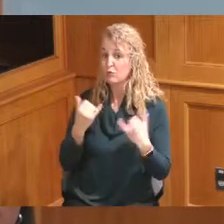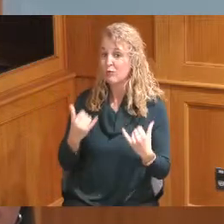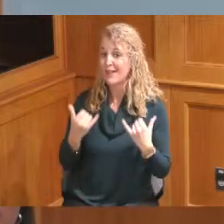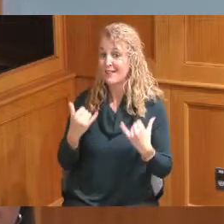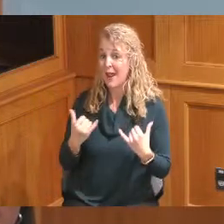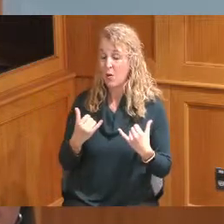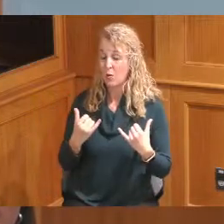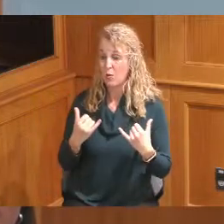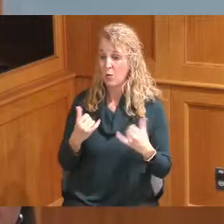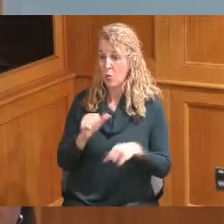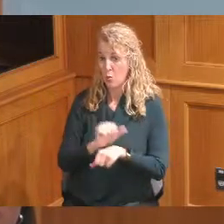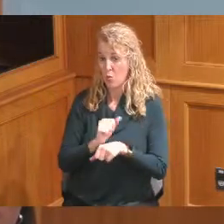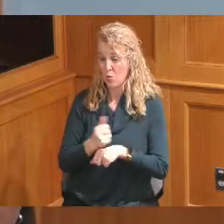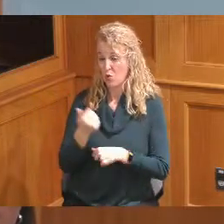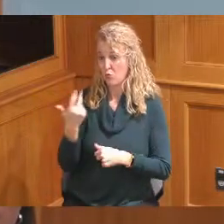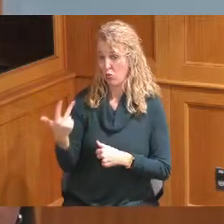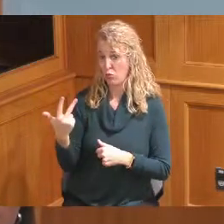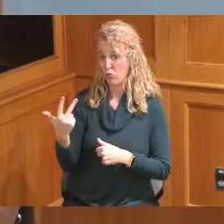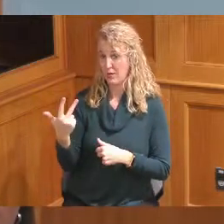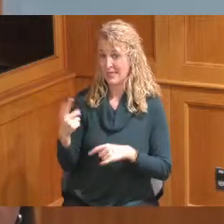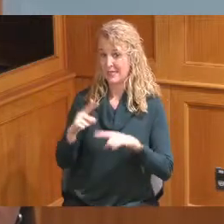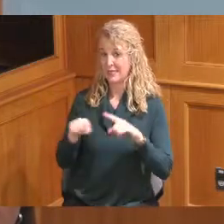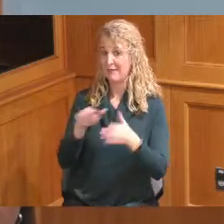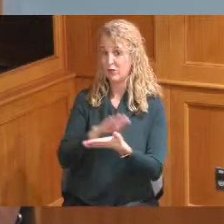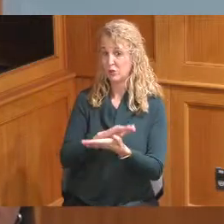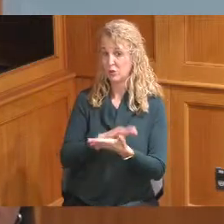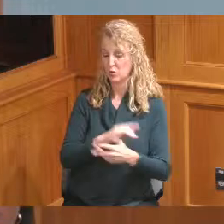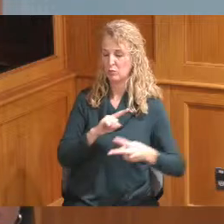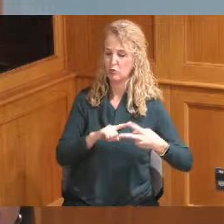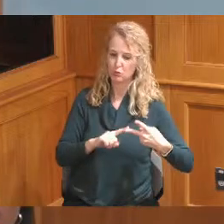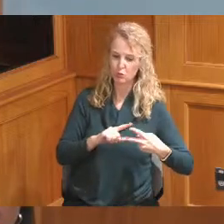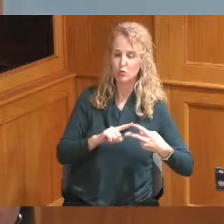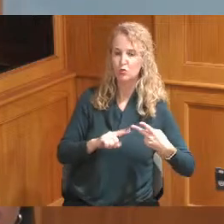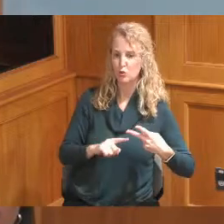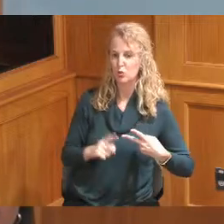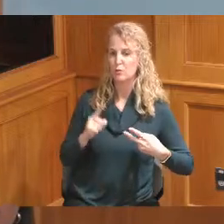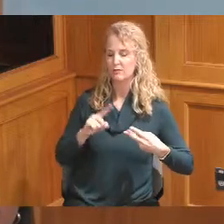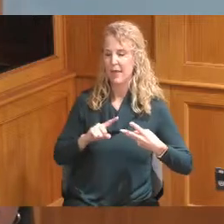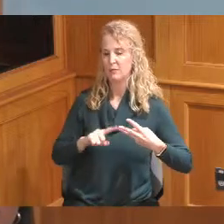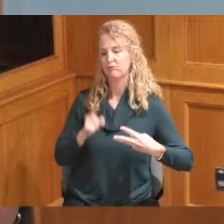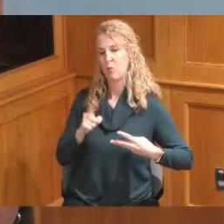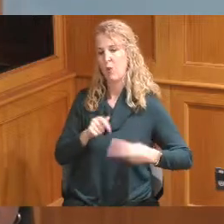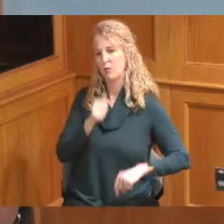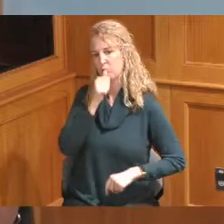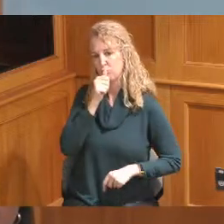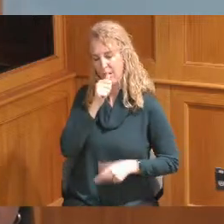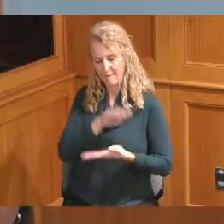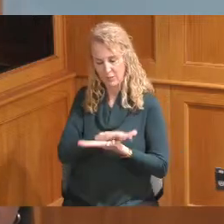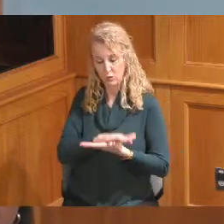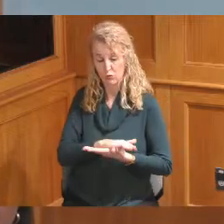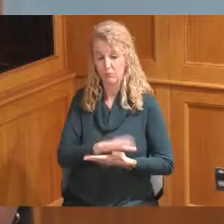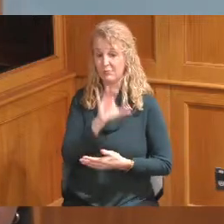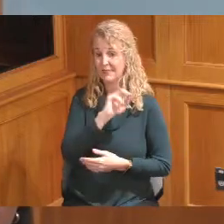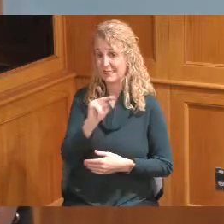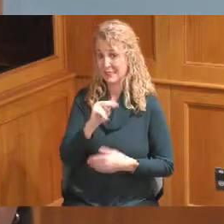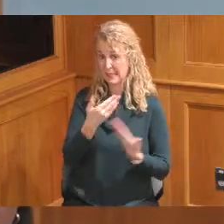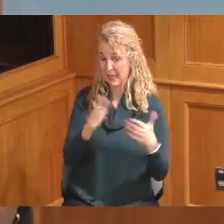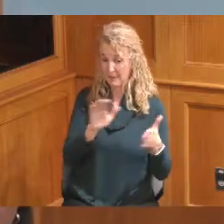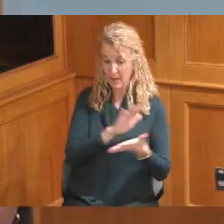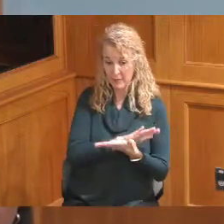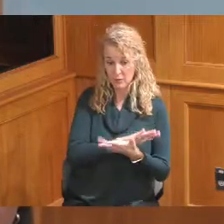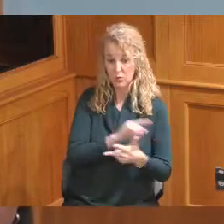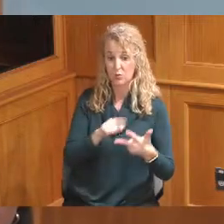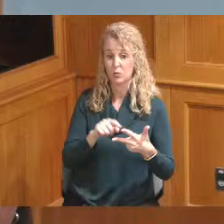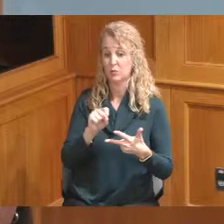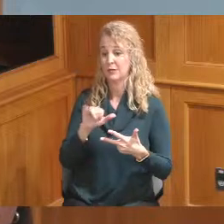in 3 school districts, 2 school districts and 1 charter school. That will be Cincinnati Public Schools and Sycamore